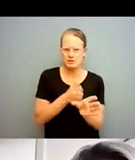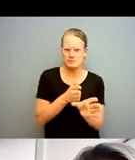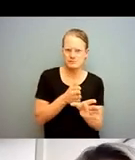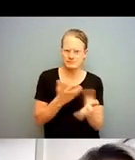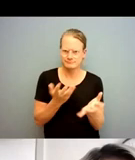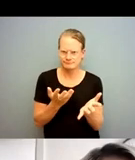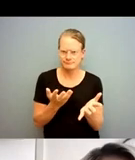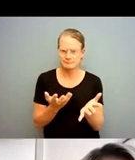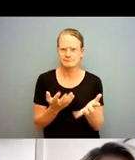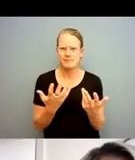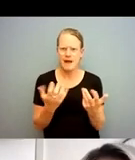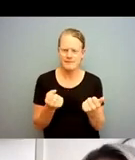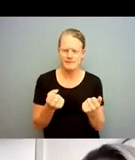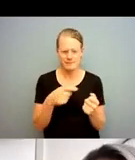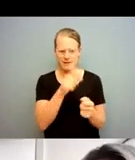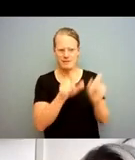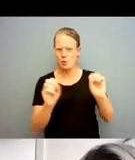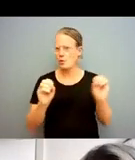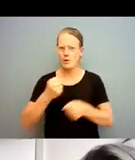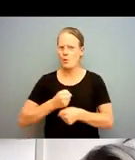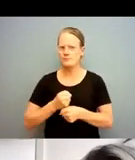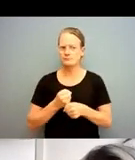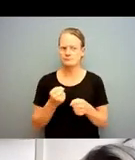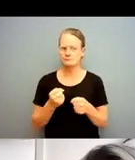First, the handicap spokesman.